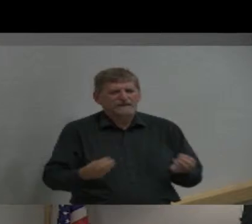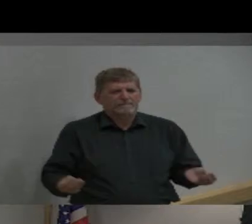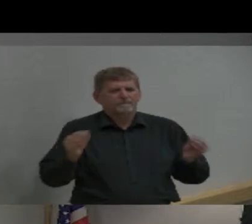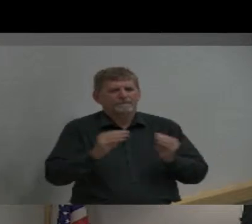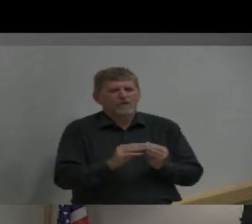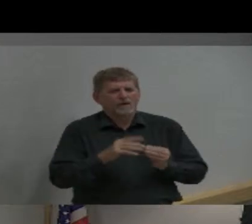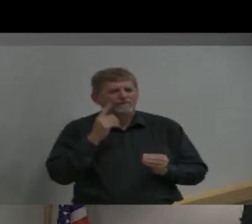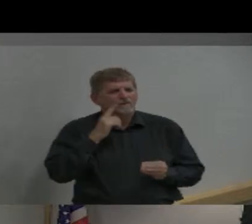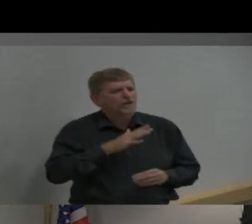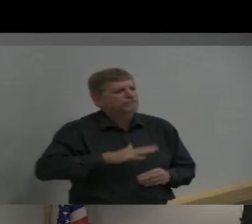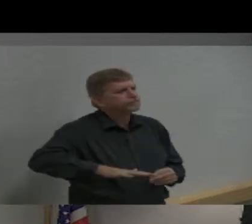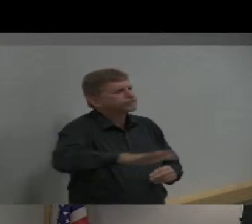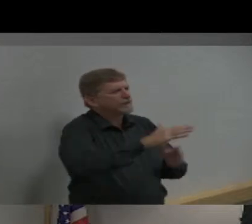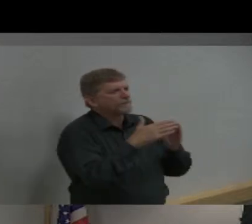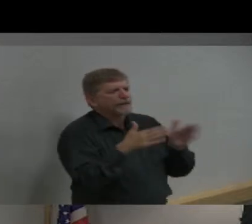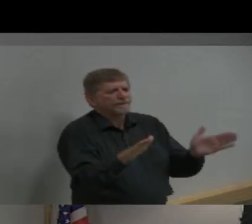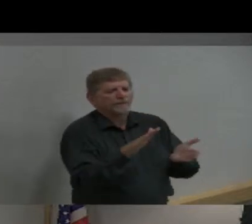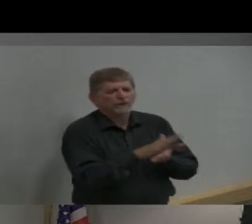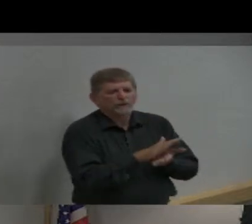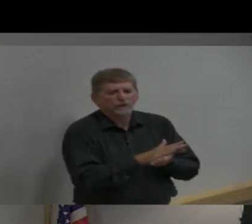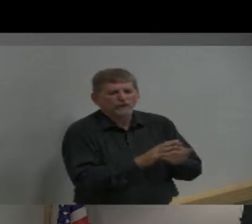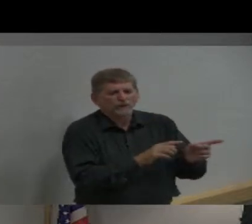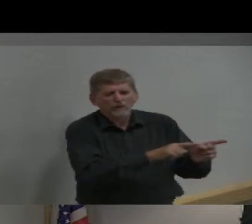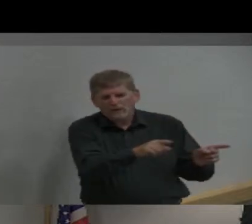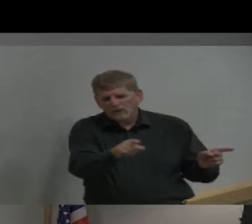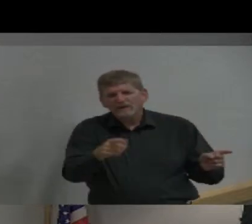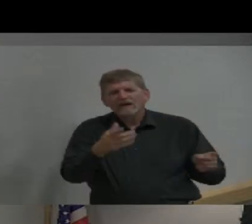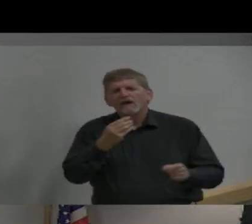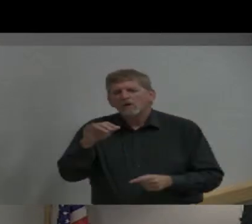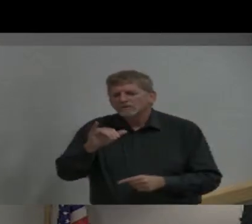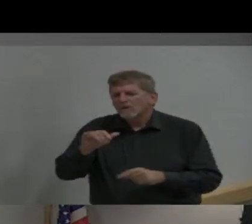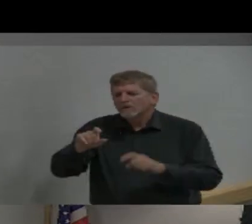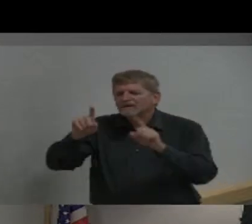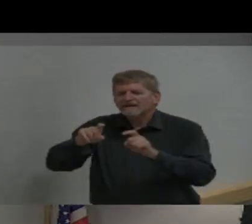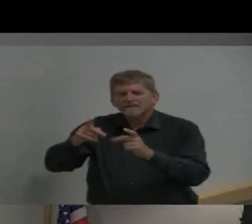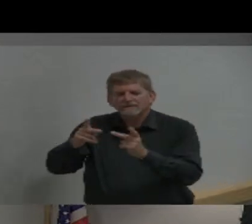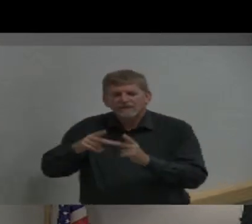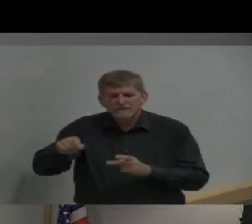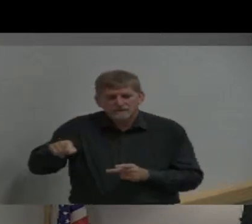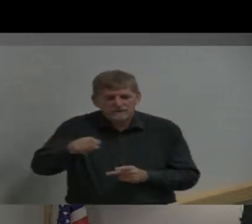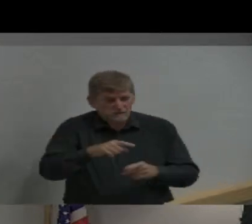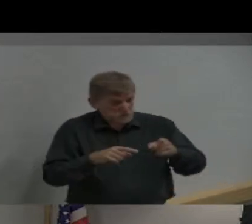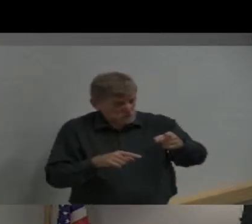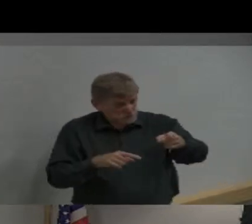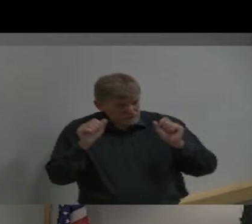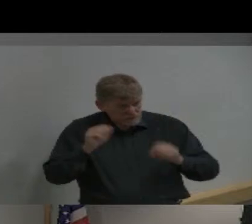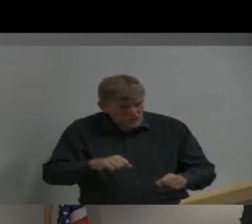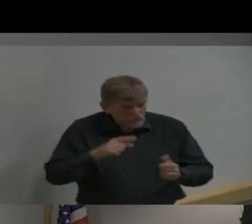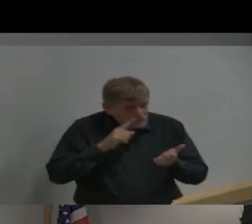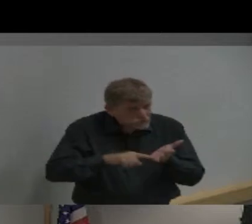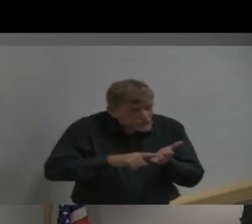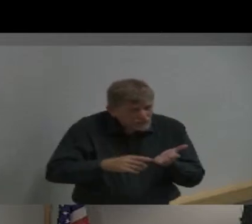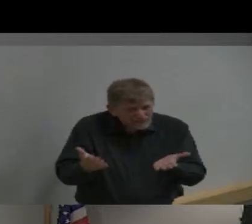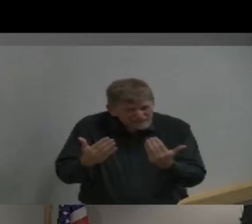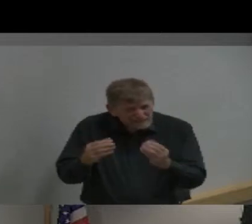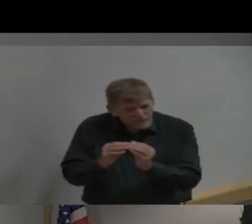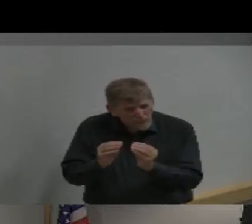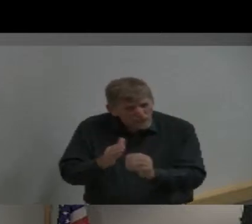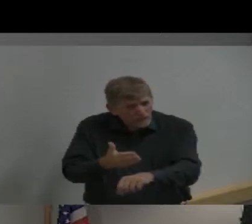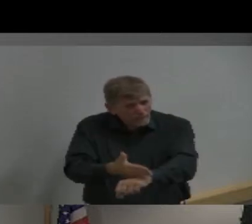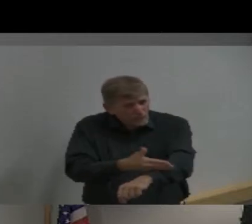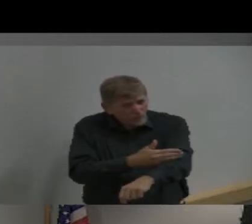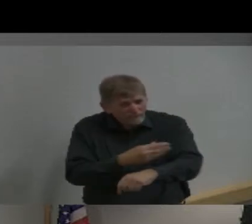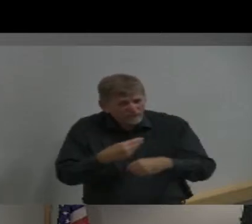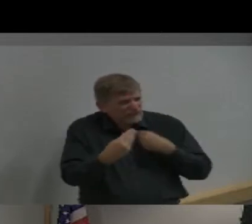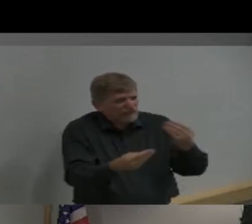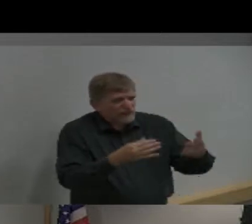and other testing sites. So is it something you can look into to improve the testing options that you have out there, and as a